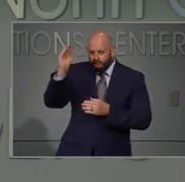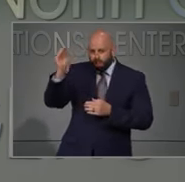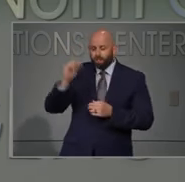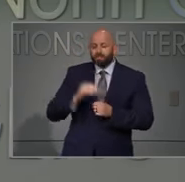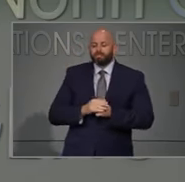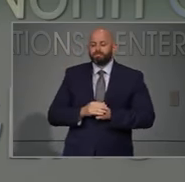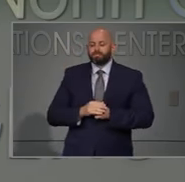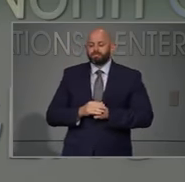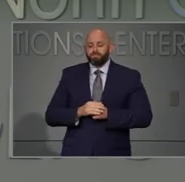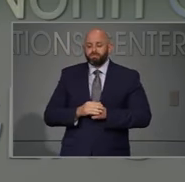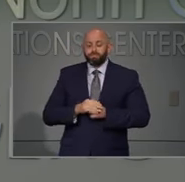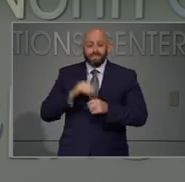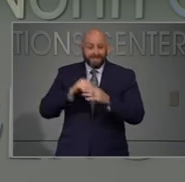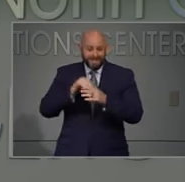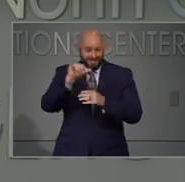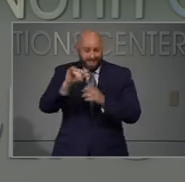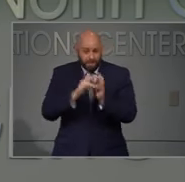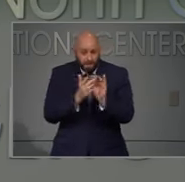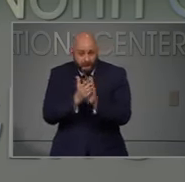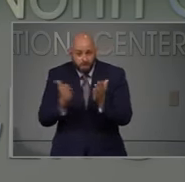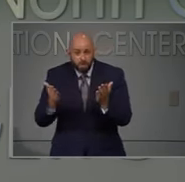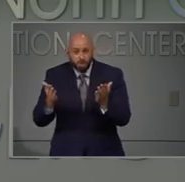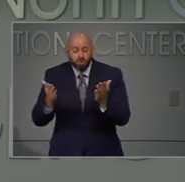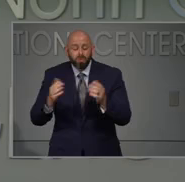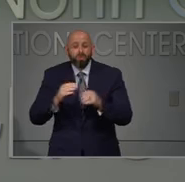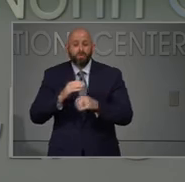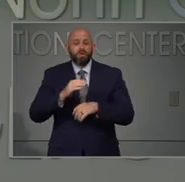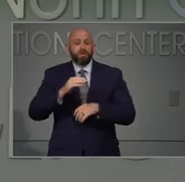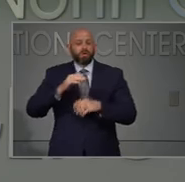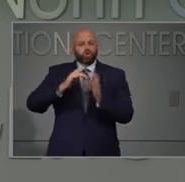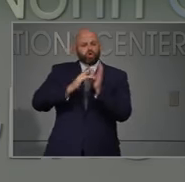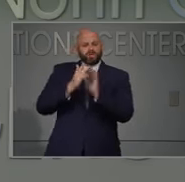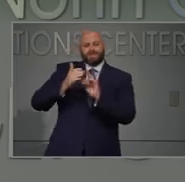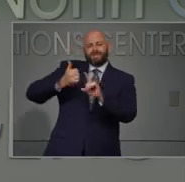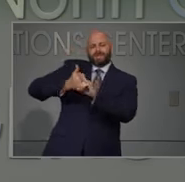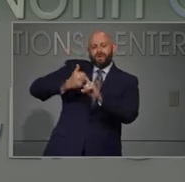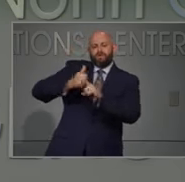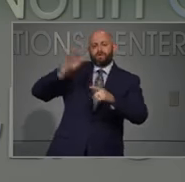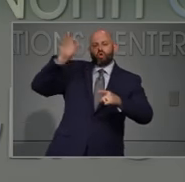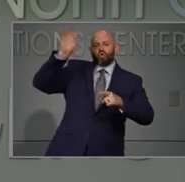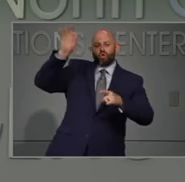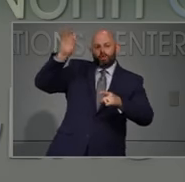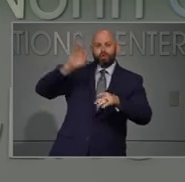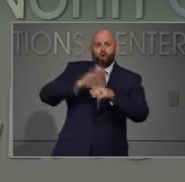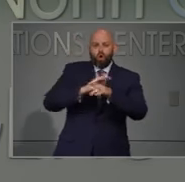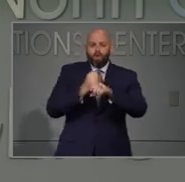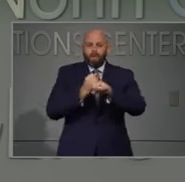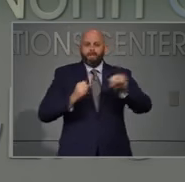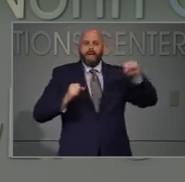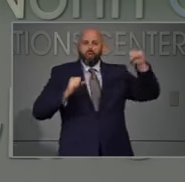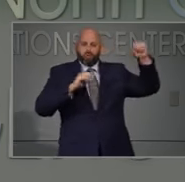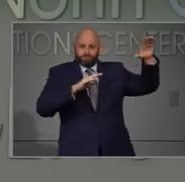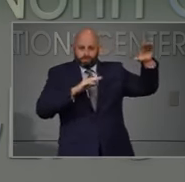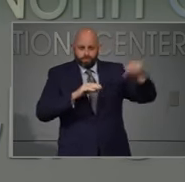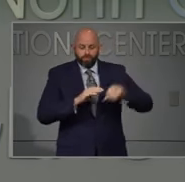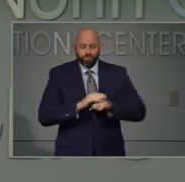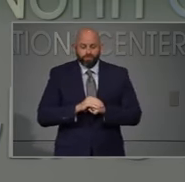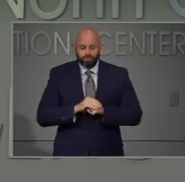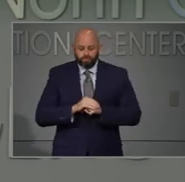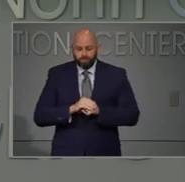Mount in the book of Matthew. And in that sermon, he said, "Blessed are the